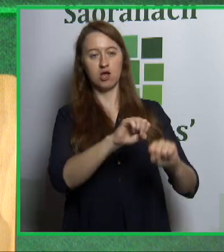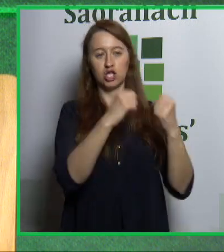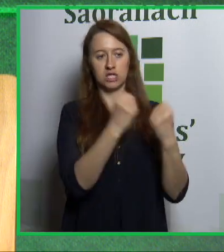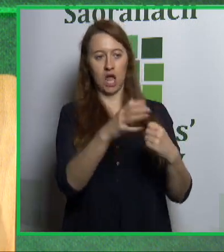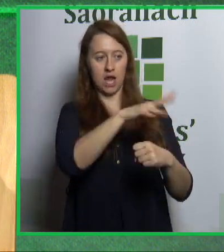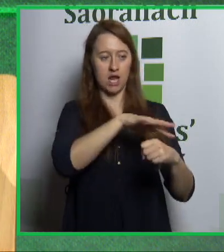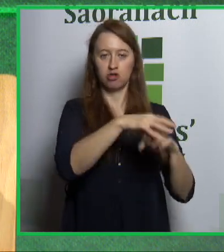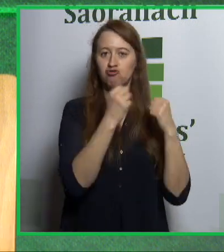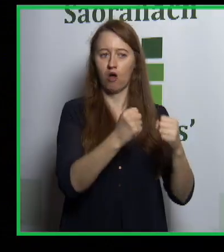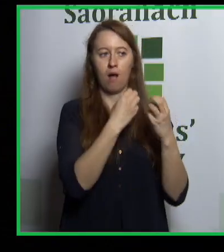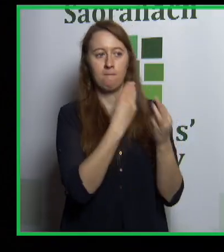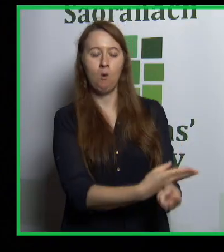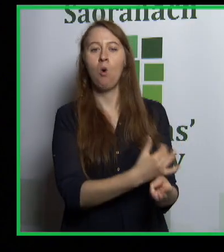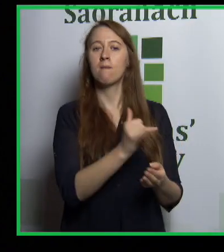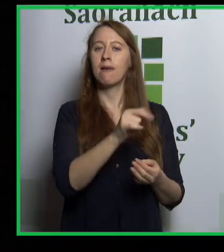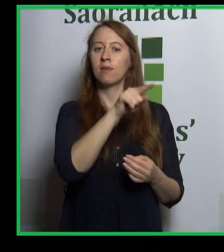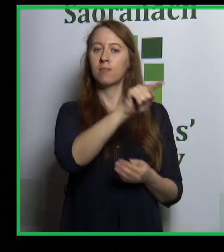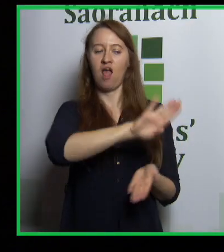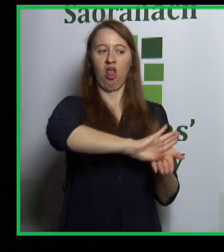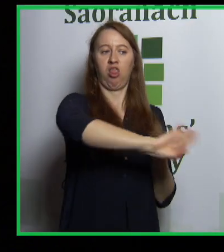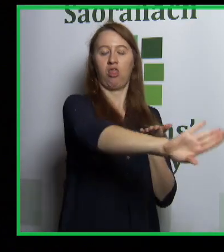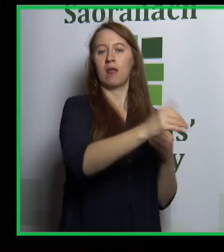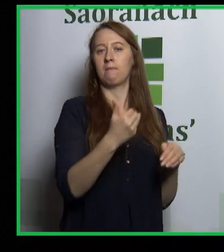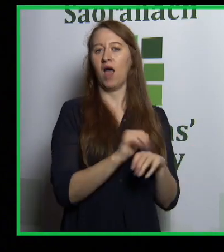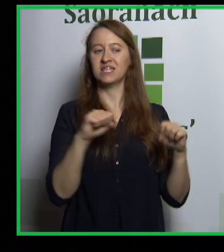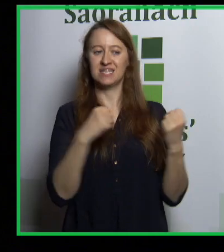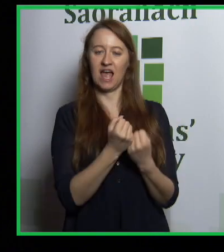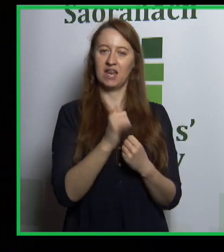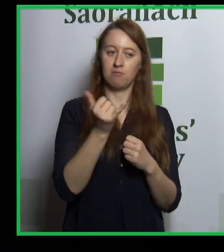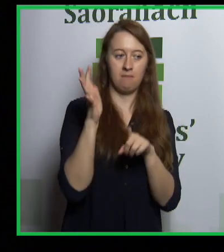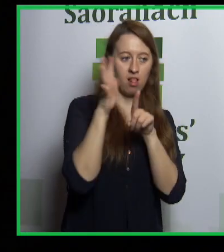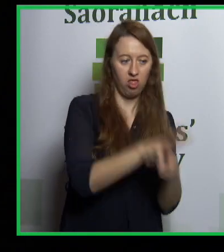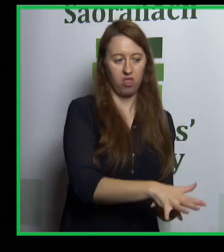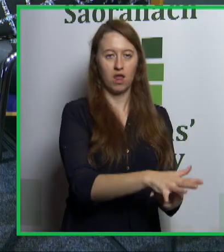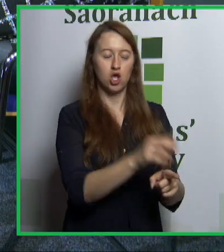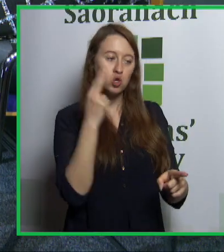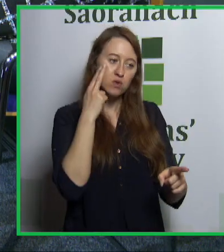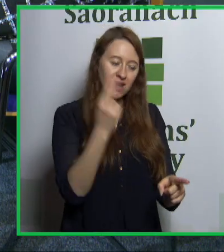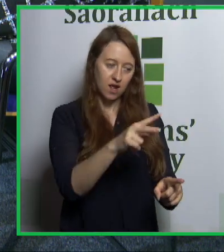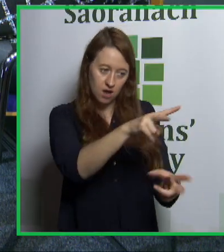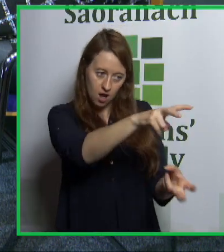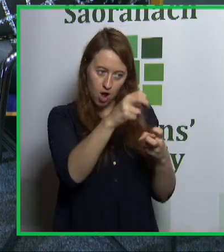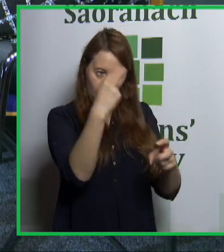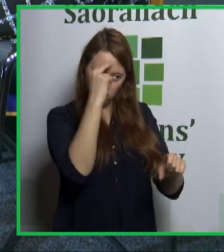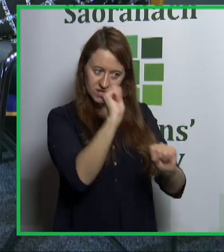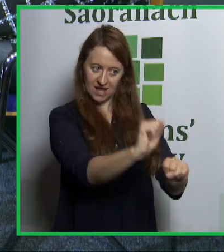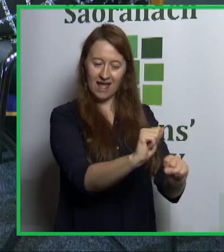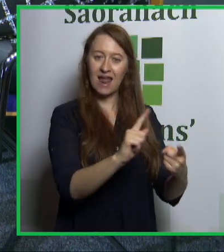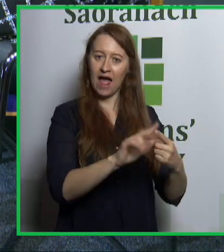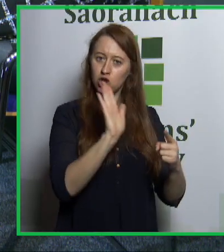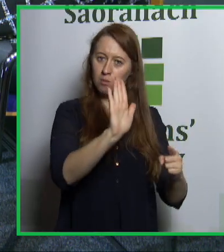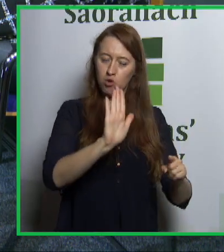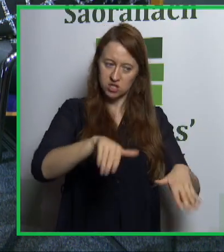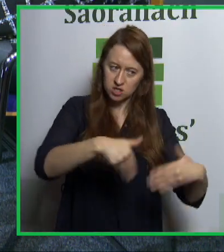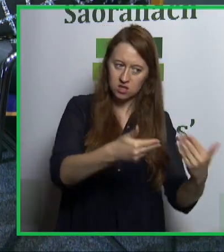society. Society pushes them aside. Whereas if you meet them where they're at and you give them value, you know, I suppose, with